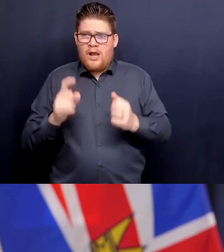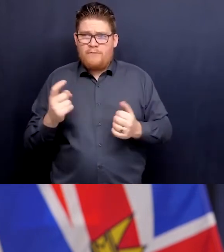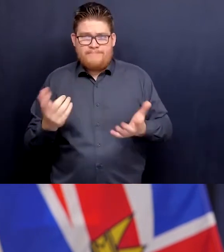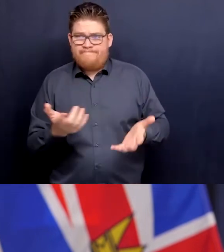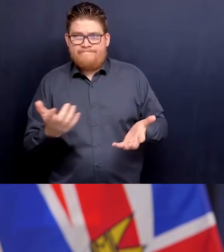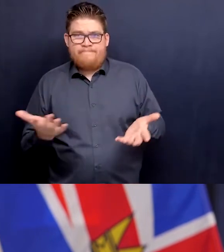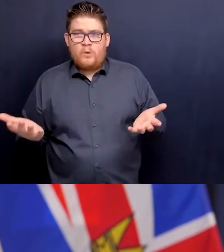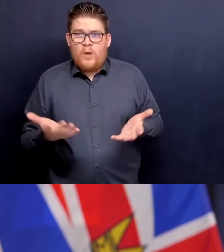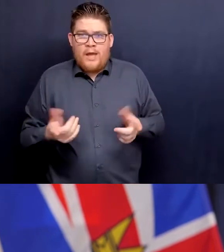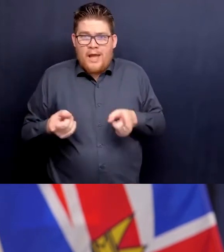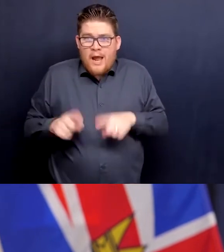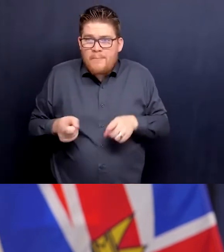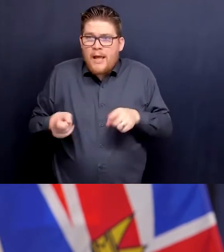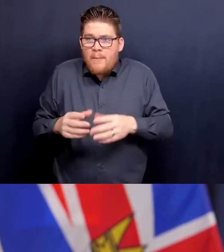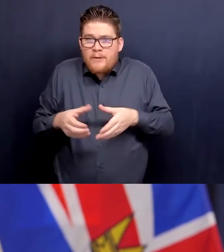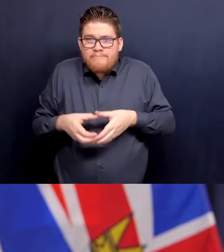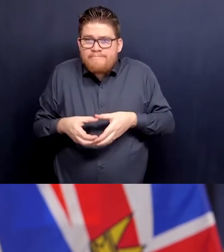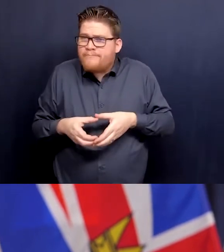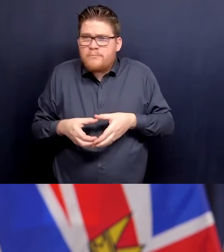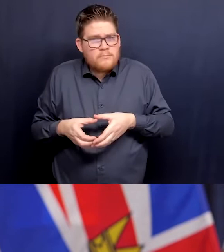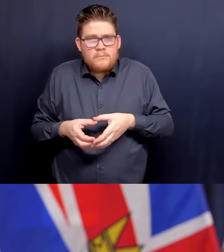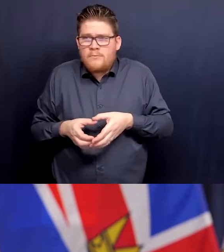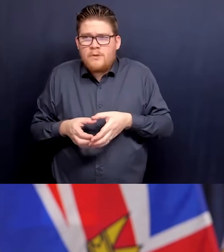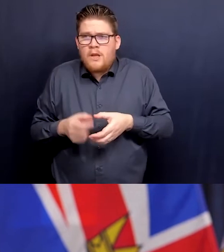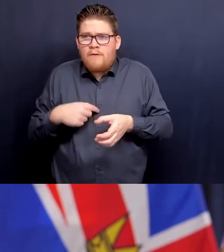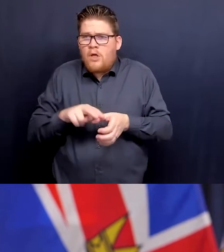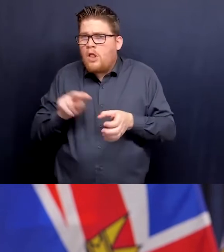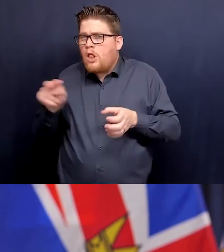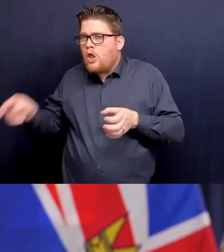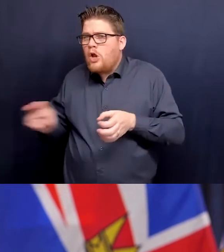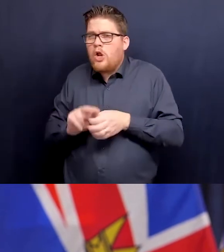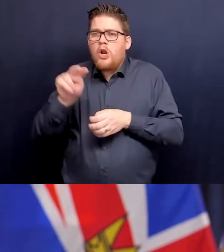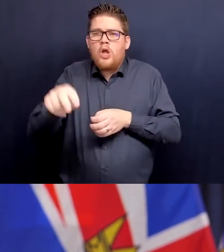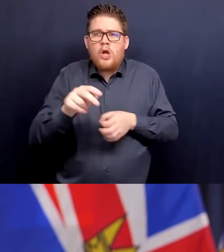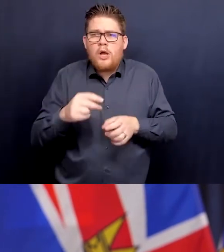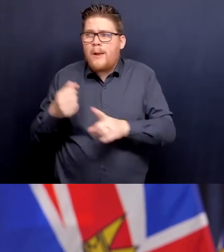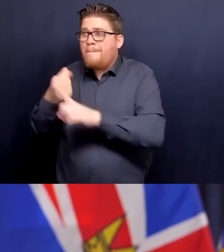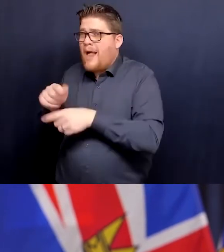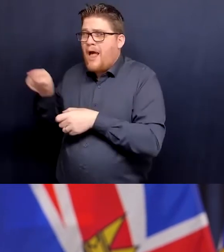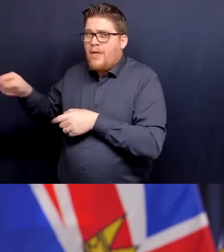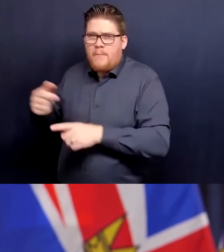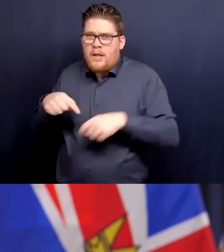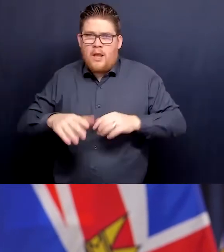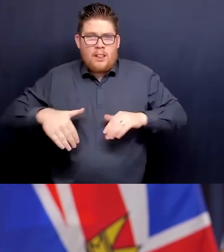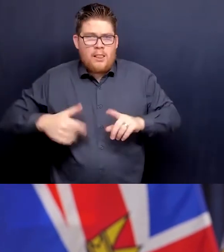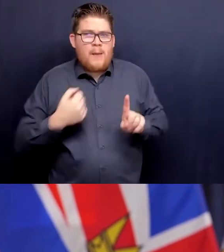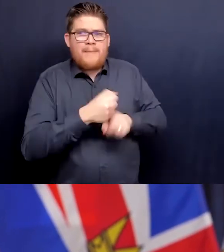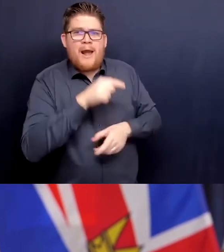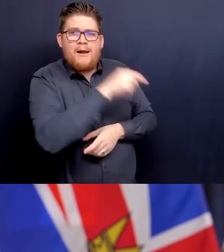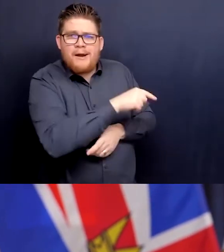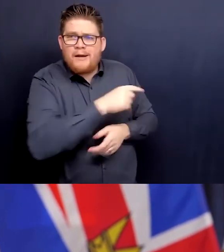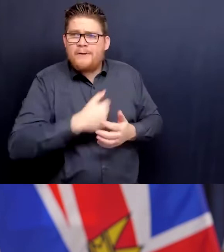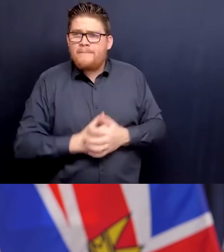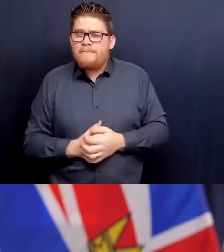emerge somewhere well across the world can affect us here. We refer to variants sometimes by the origin